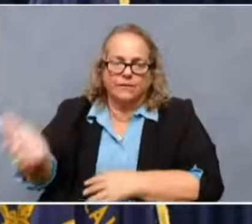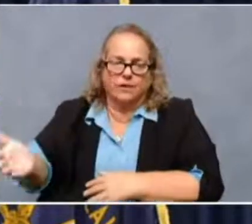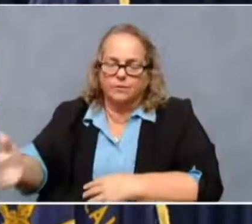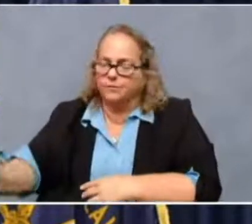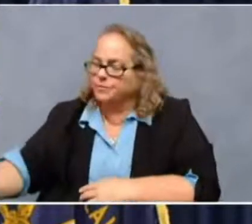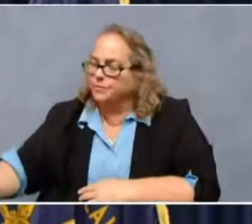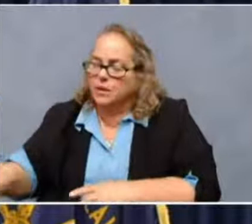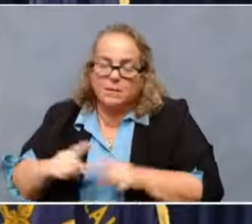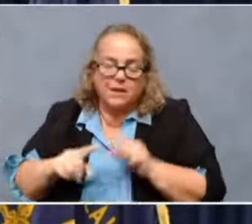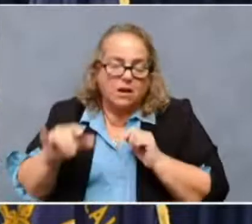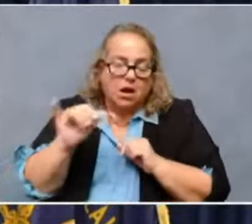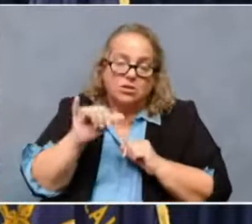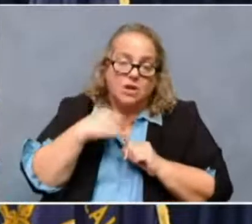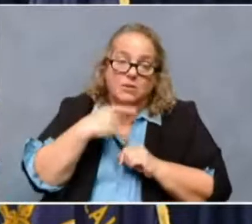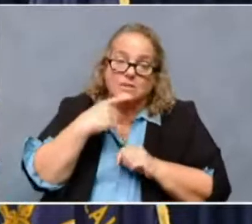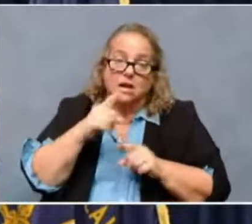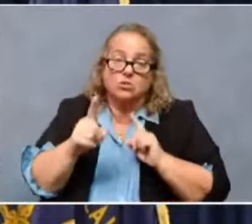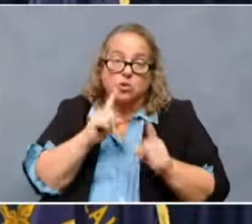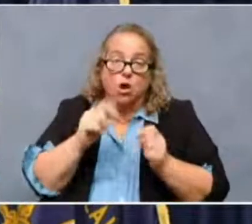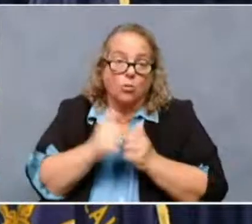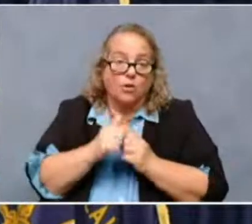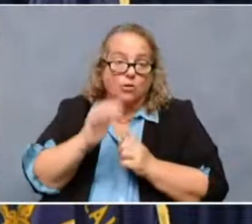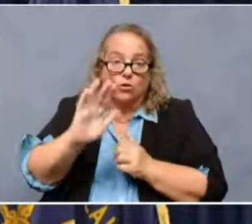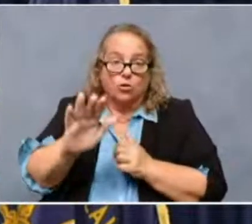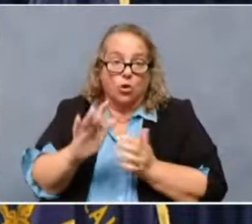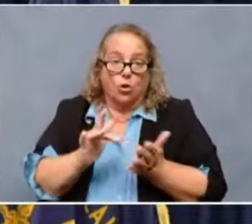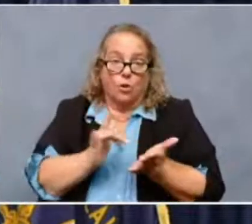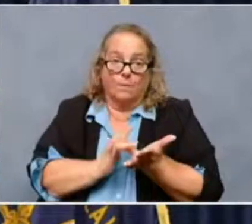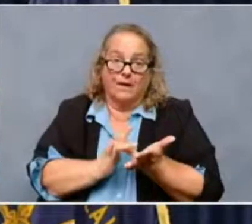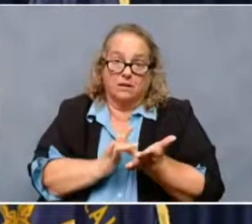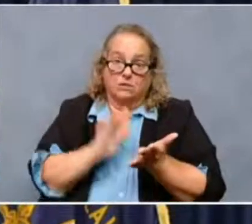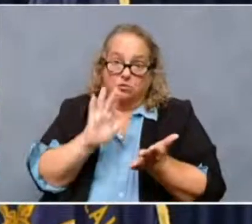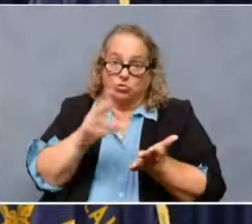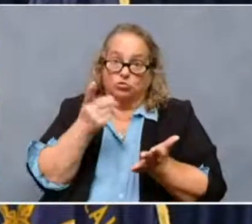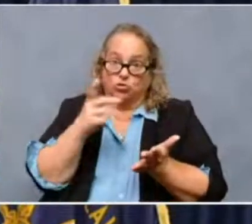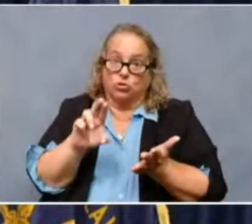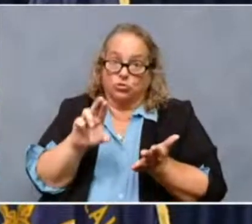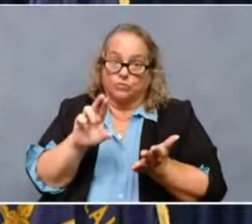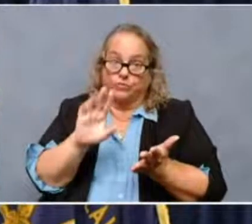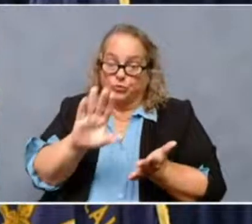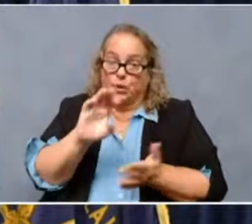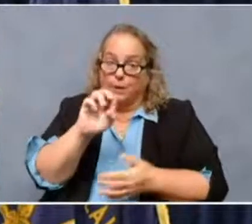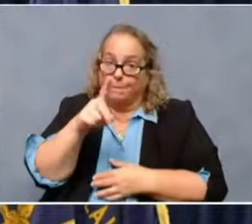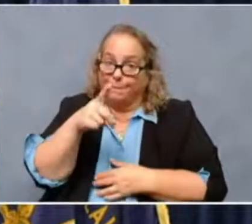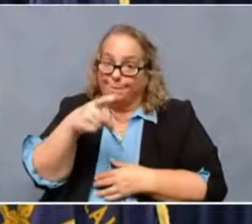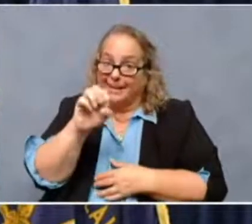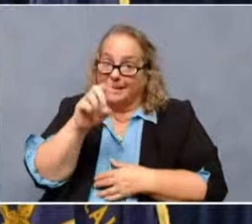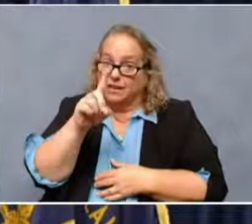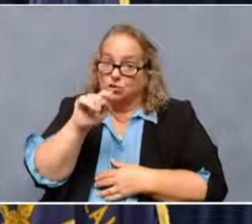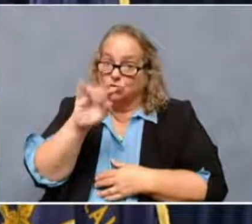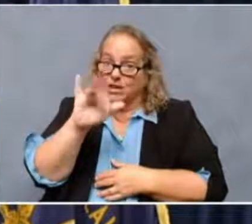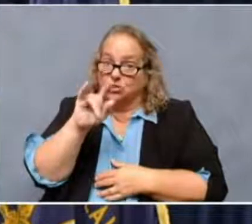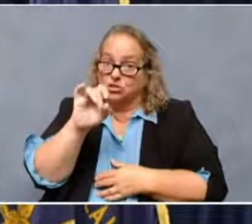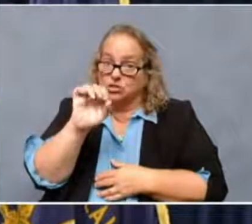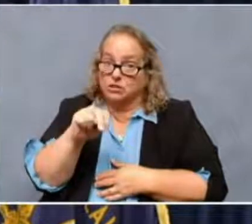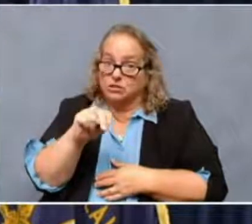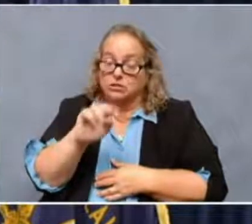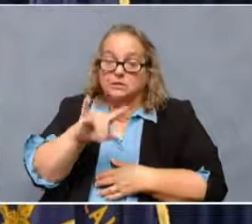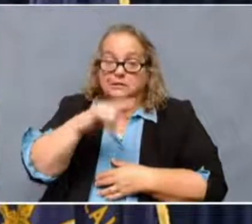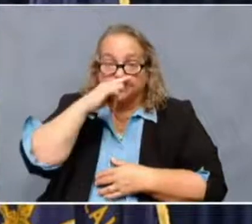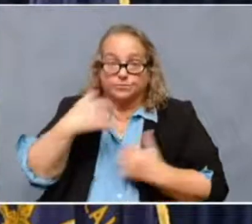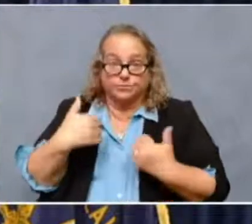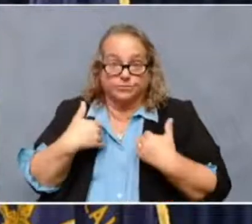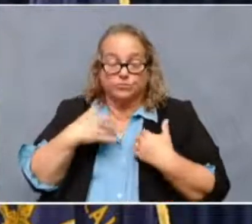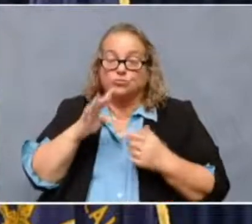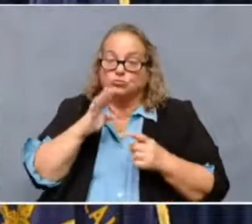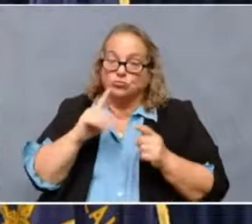say, talk to your pediatrician. Man, as parents, we can't live without our pediatricians, especially when our kids are really young, but even now, different things they're going